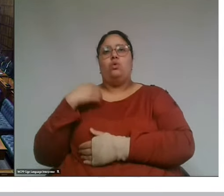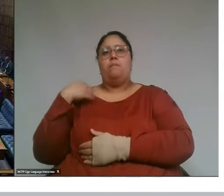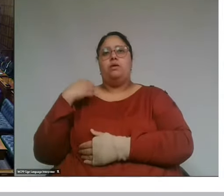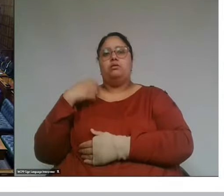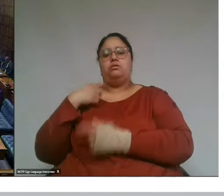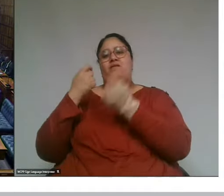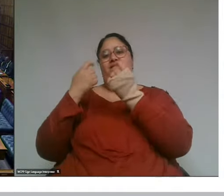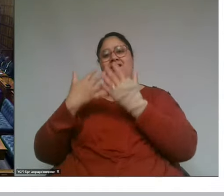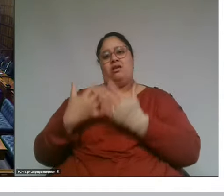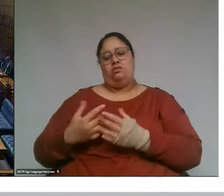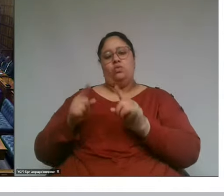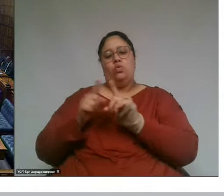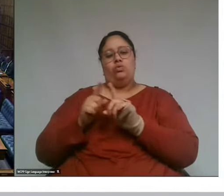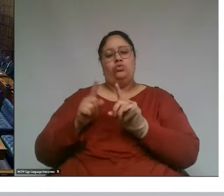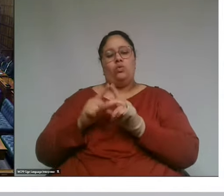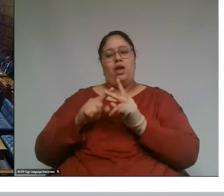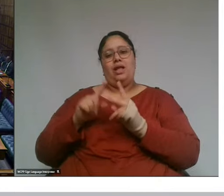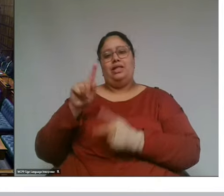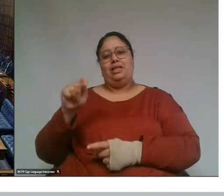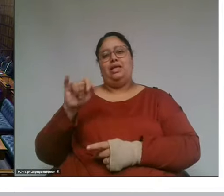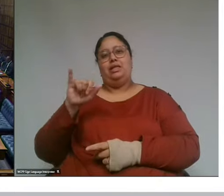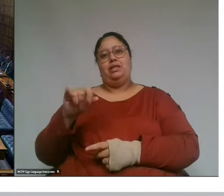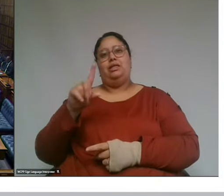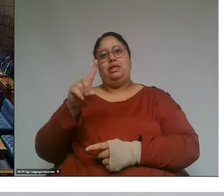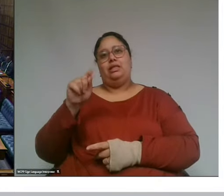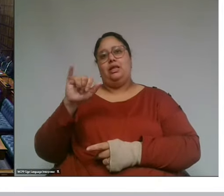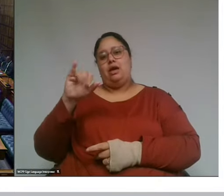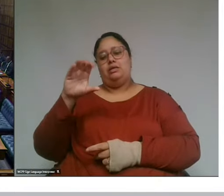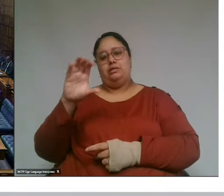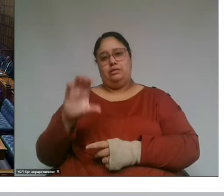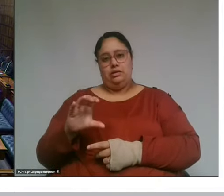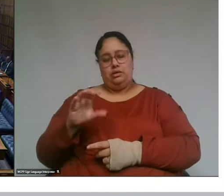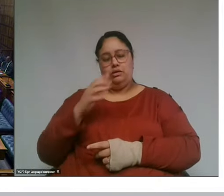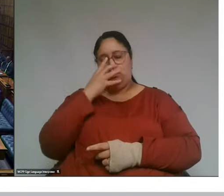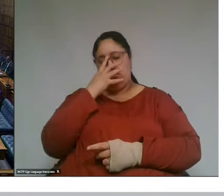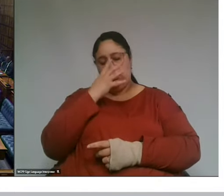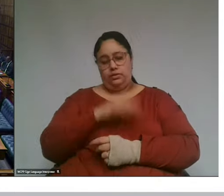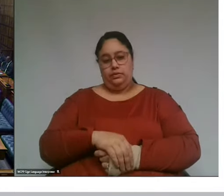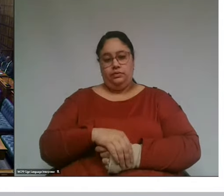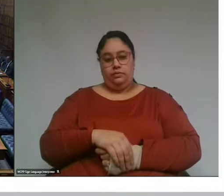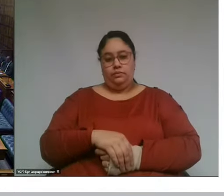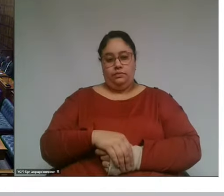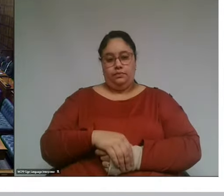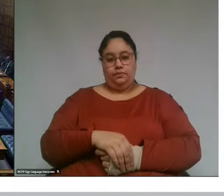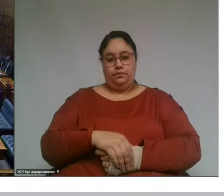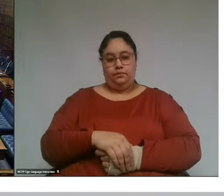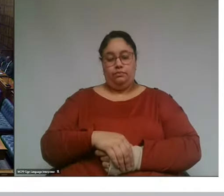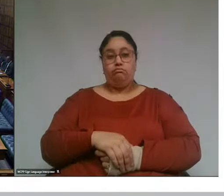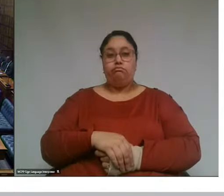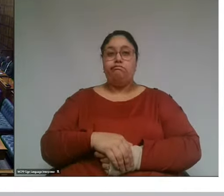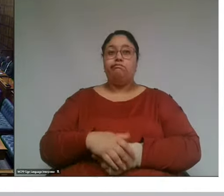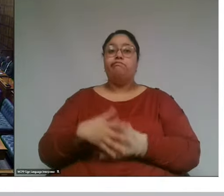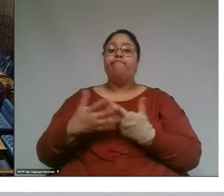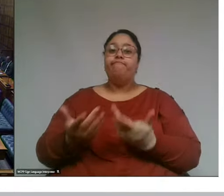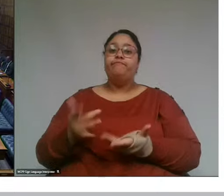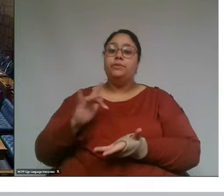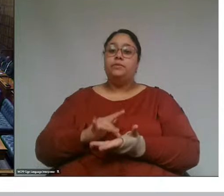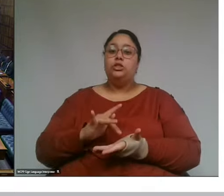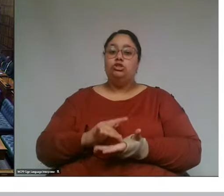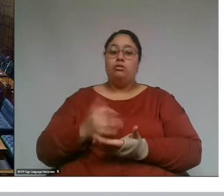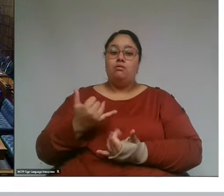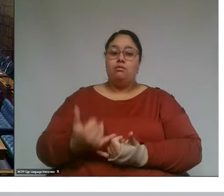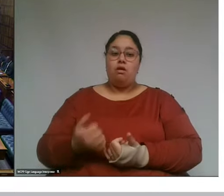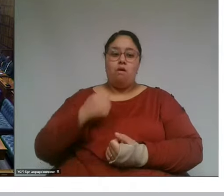of of finance and also the dtic so our our position is that um